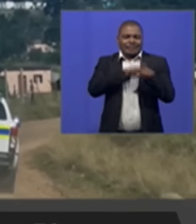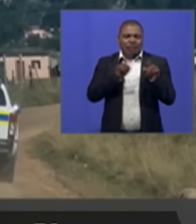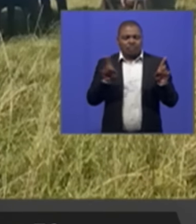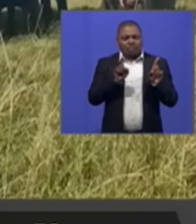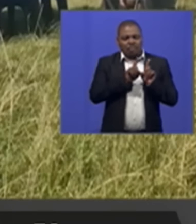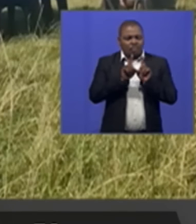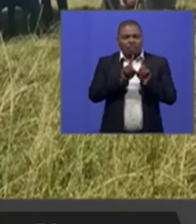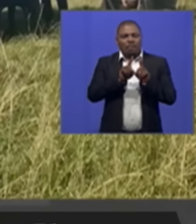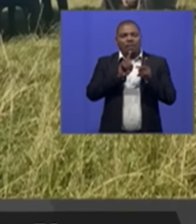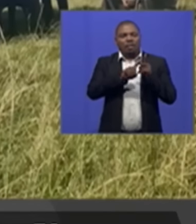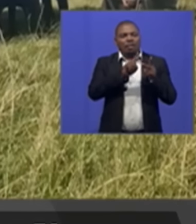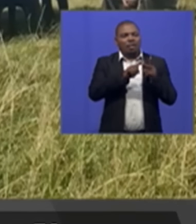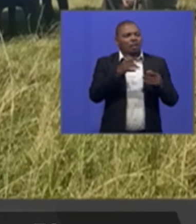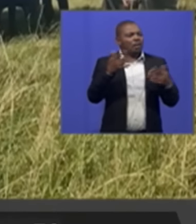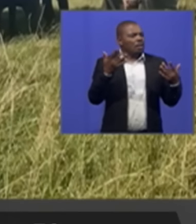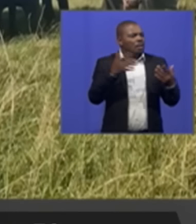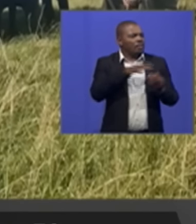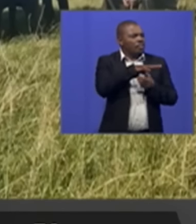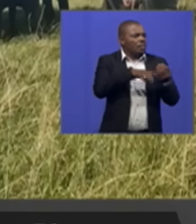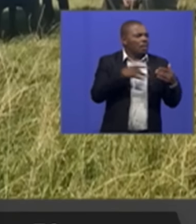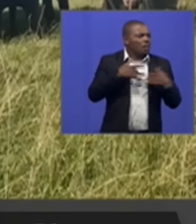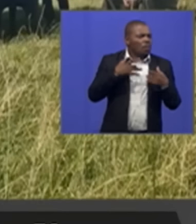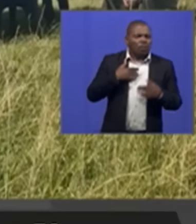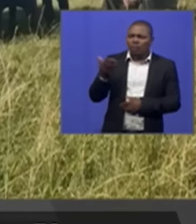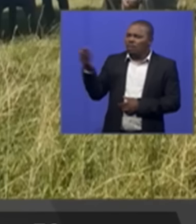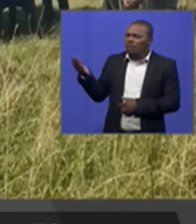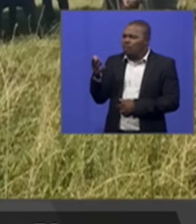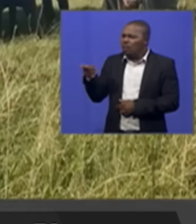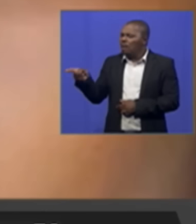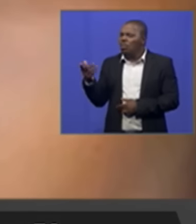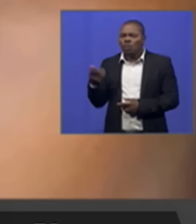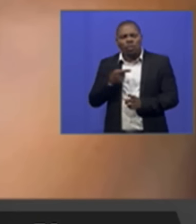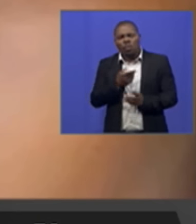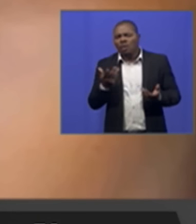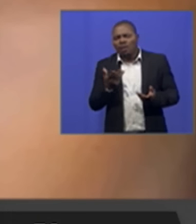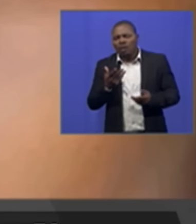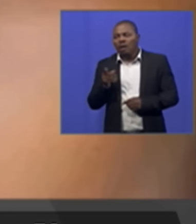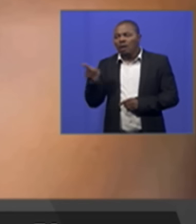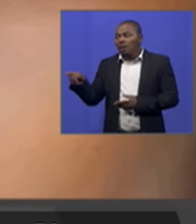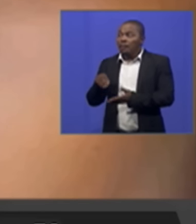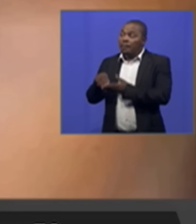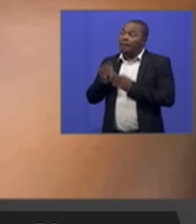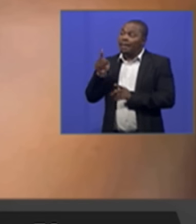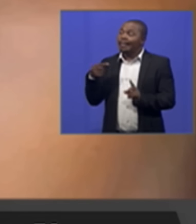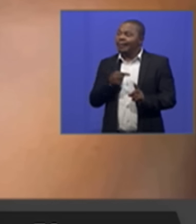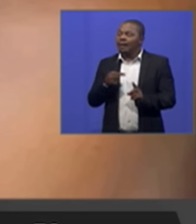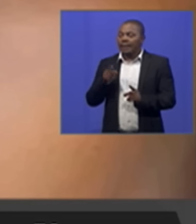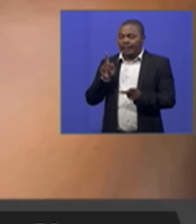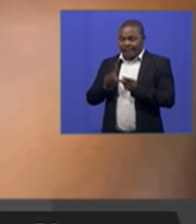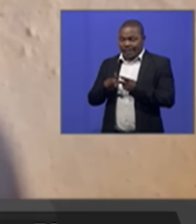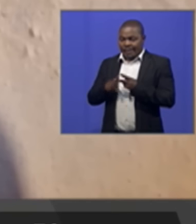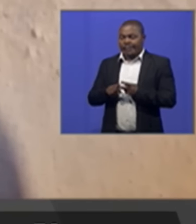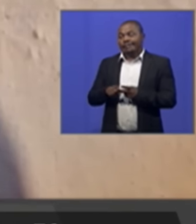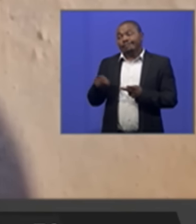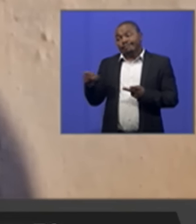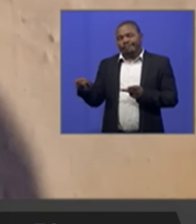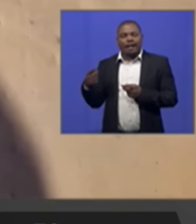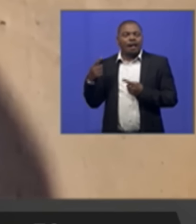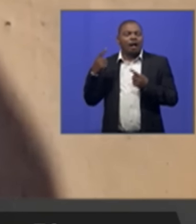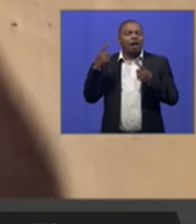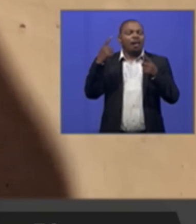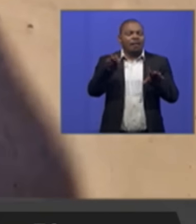contacted by concerned relatives who demanded that he bring her back. He allegedly returned with the deceased's body